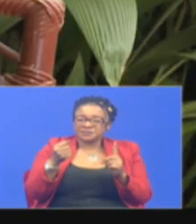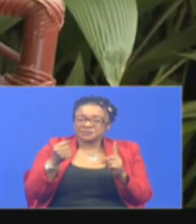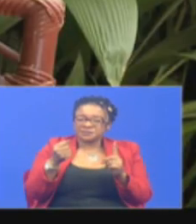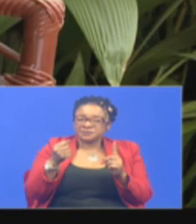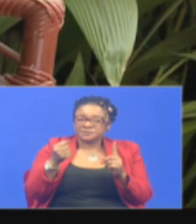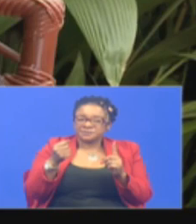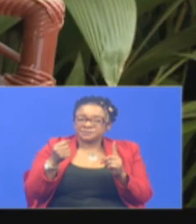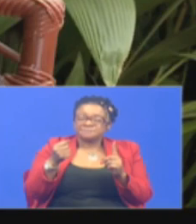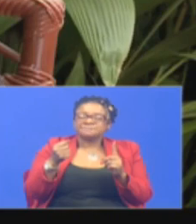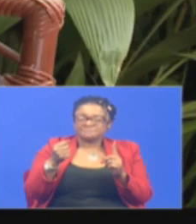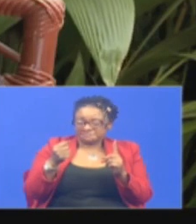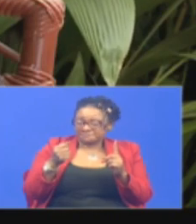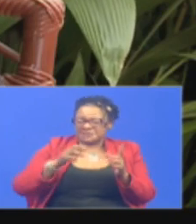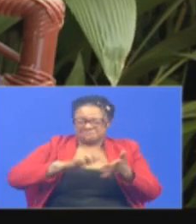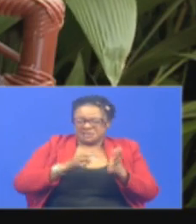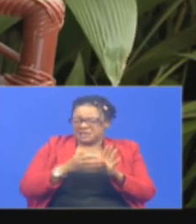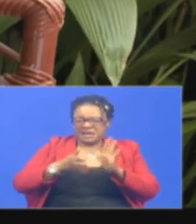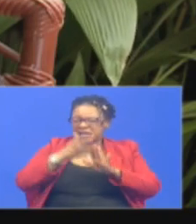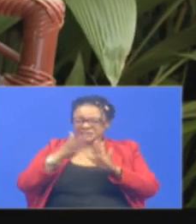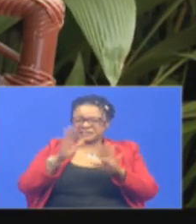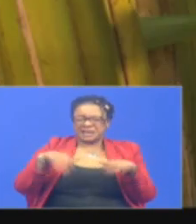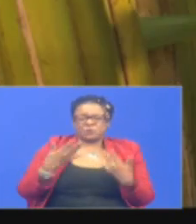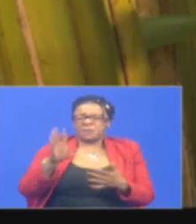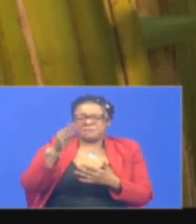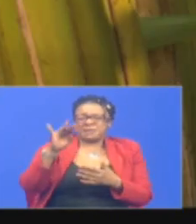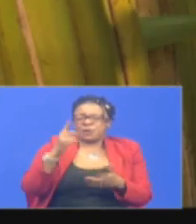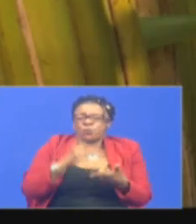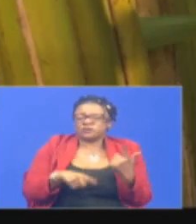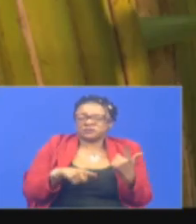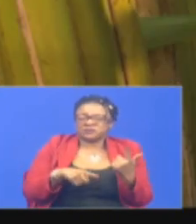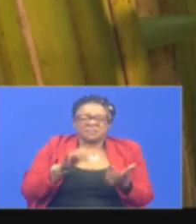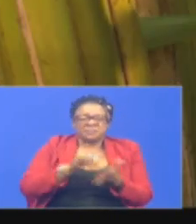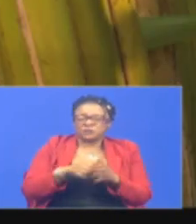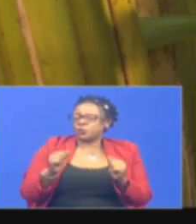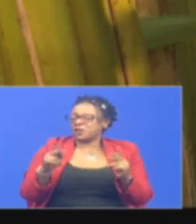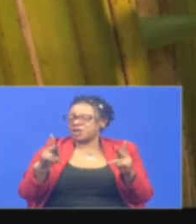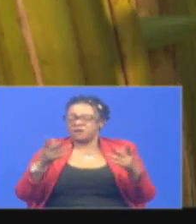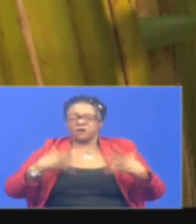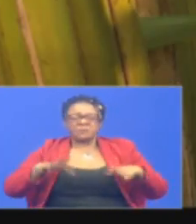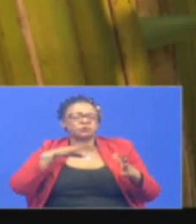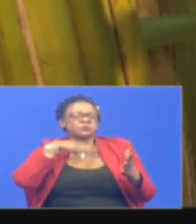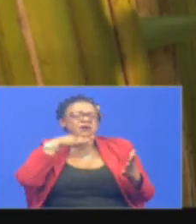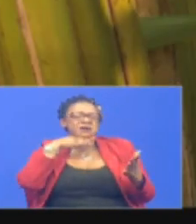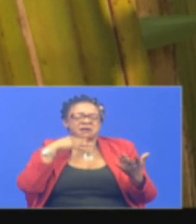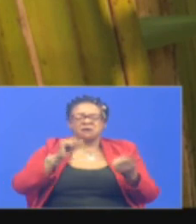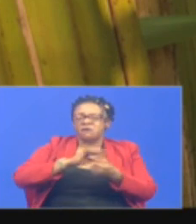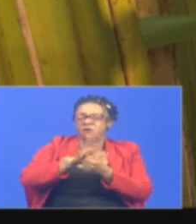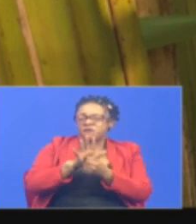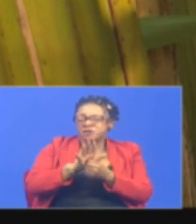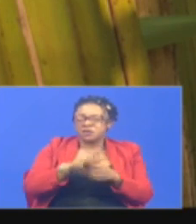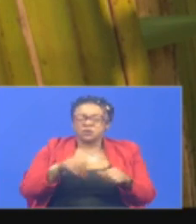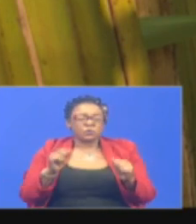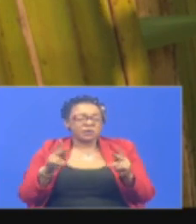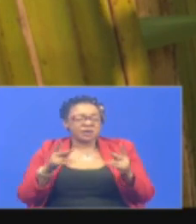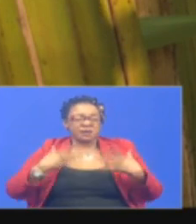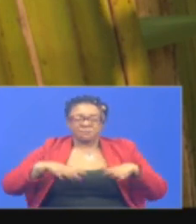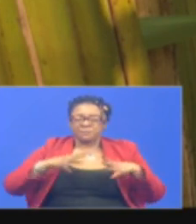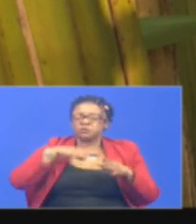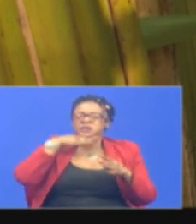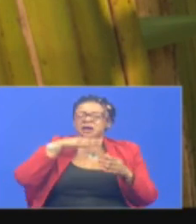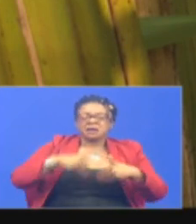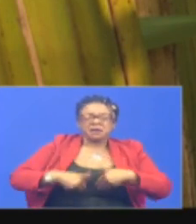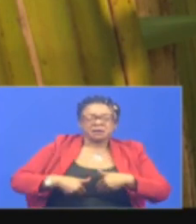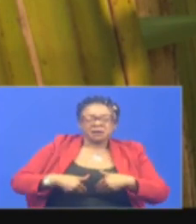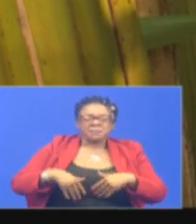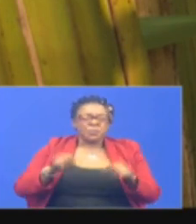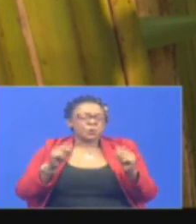repression. What is so urgent about the BBI? That it's okay for people to die of COVID. It's okay for people to die of hunger. It's